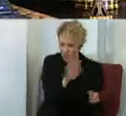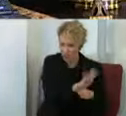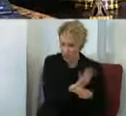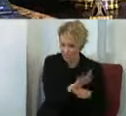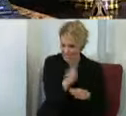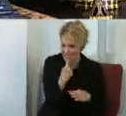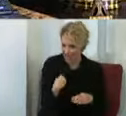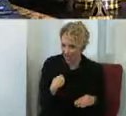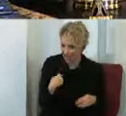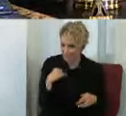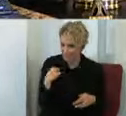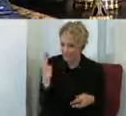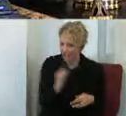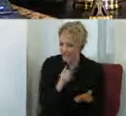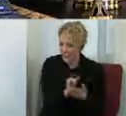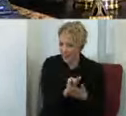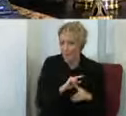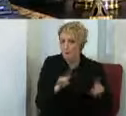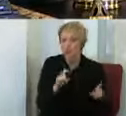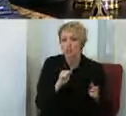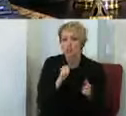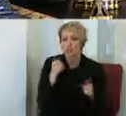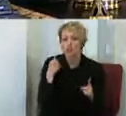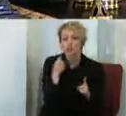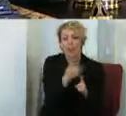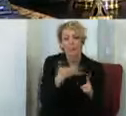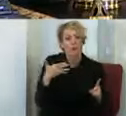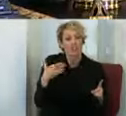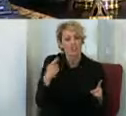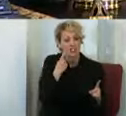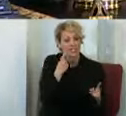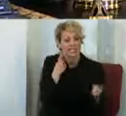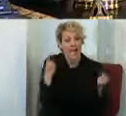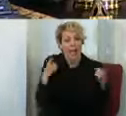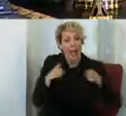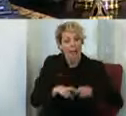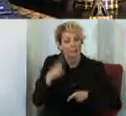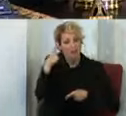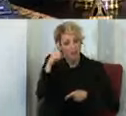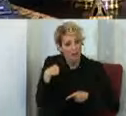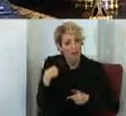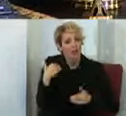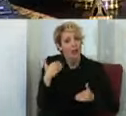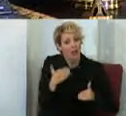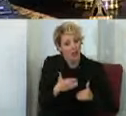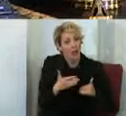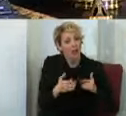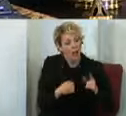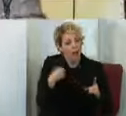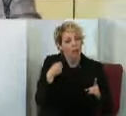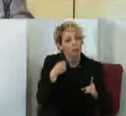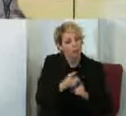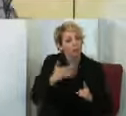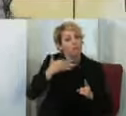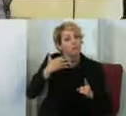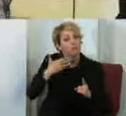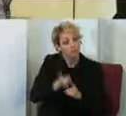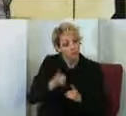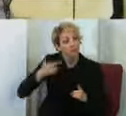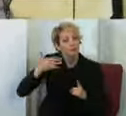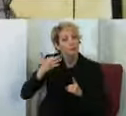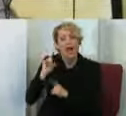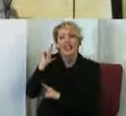believe. Transformation just happened for me as I was listening to that prayer. Transformation will happen for me later